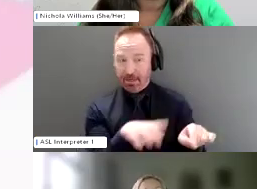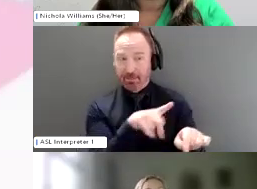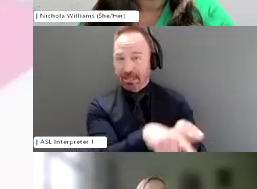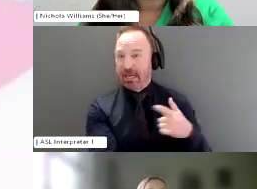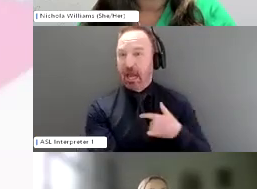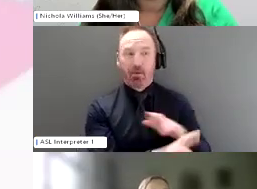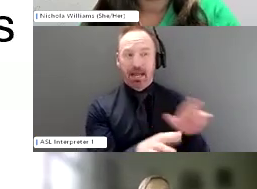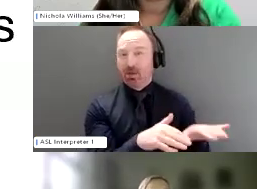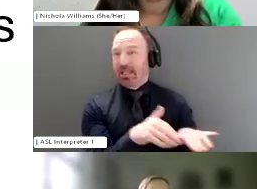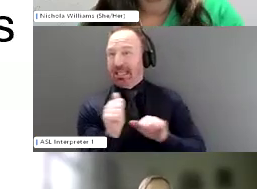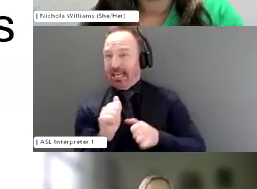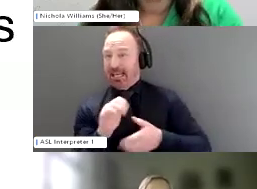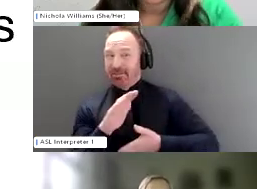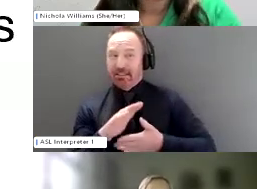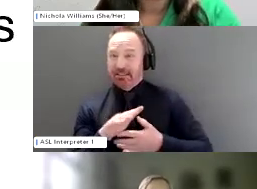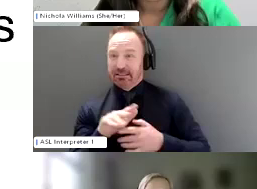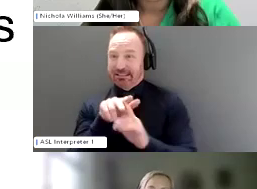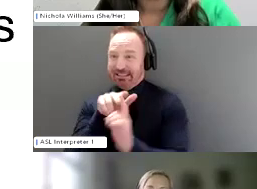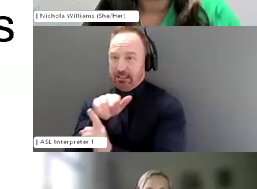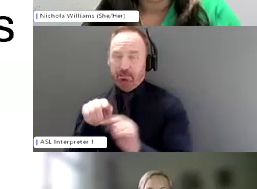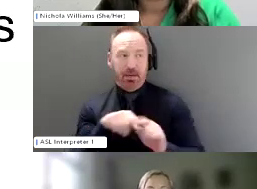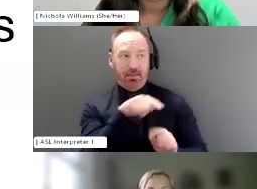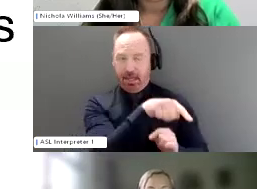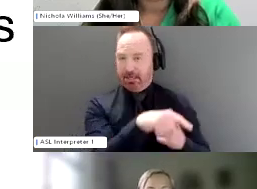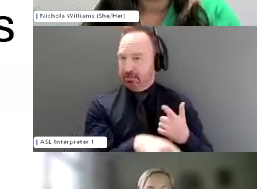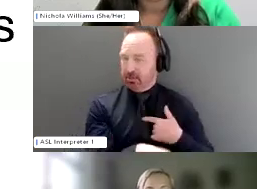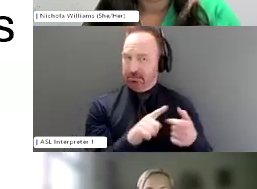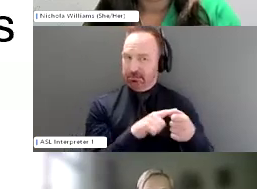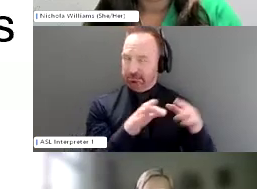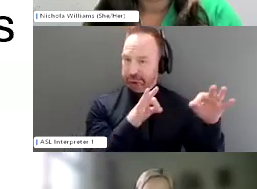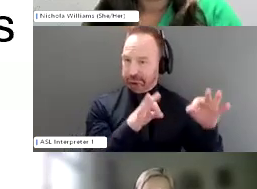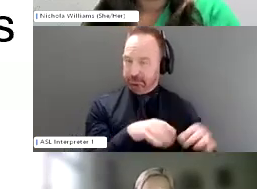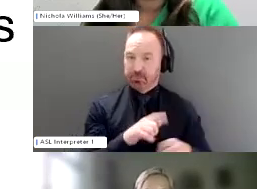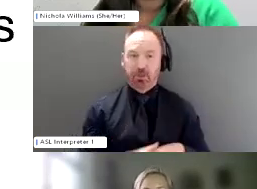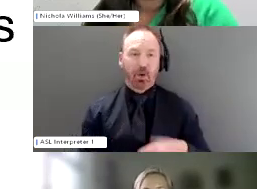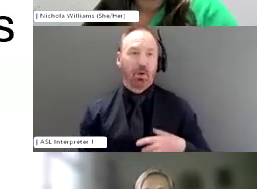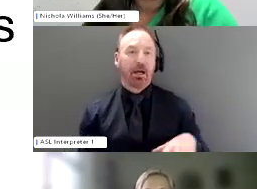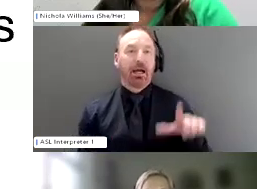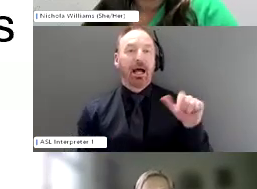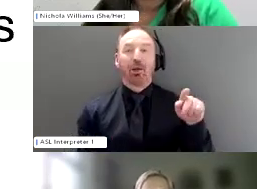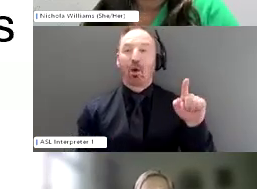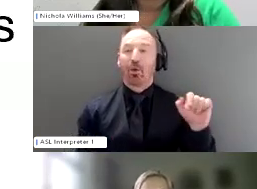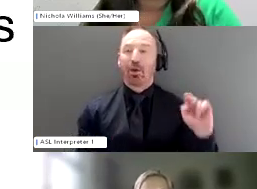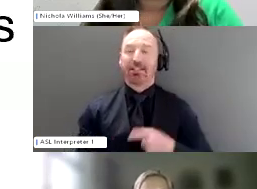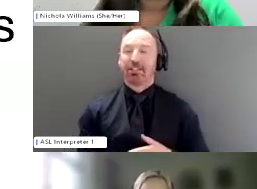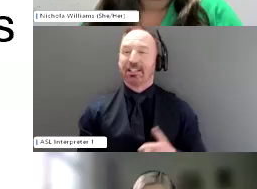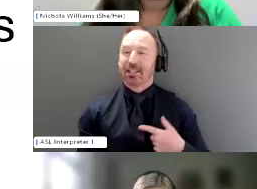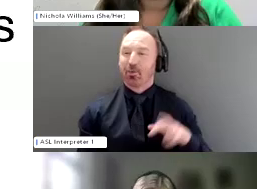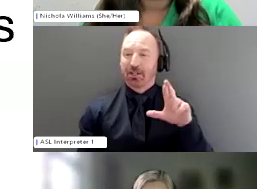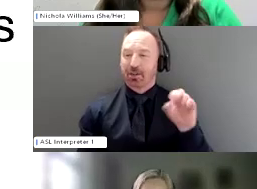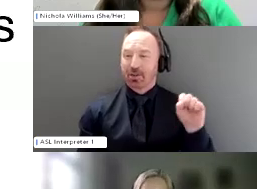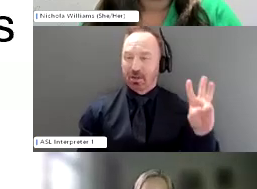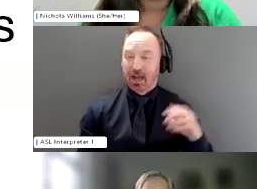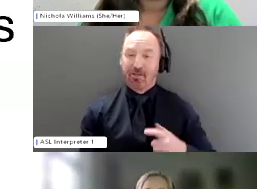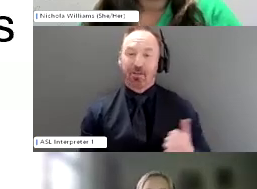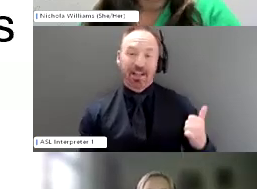Nicola. If I may just see, perfect. So Lauren is a registered social worker at the Canadian Centre and